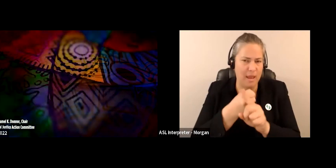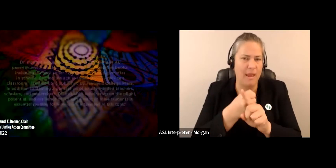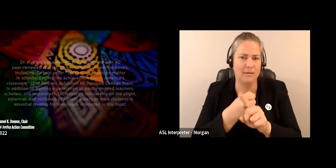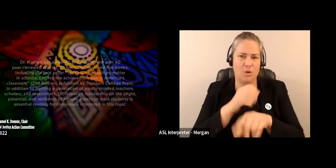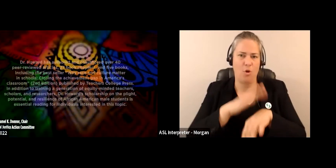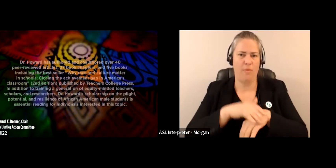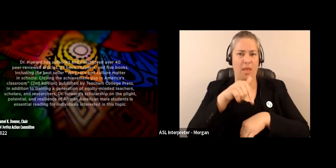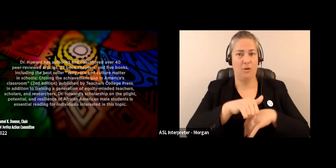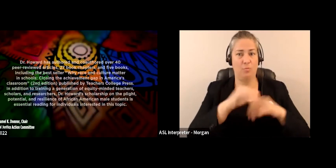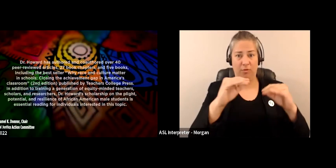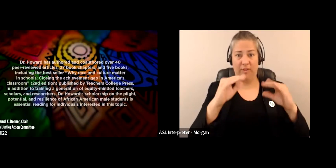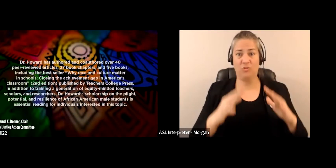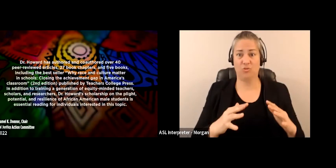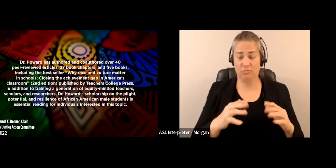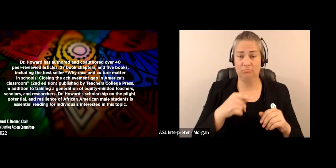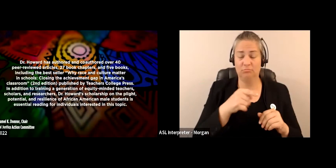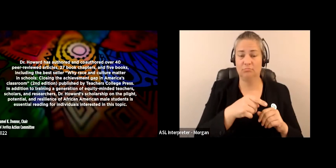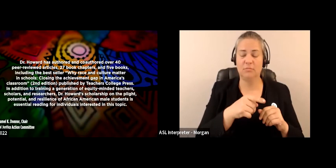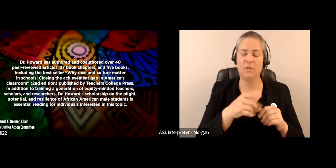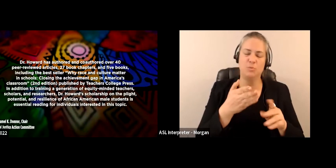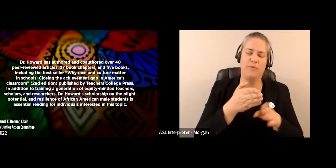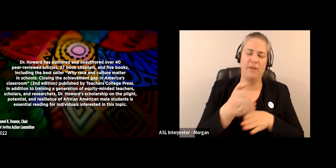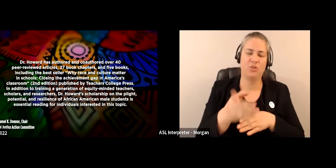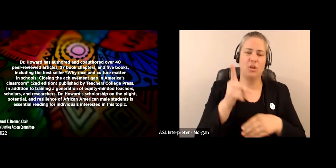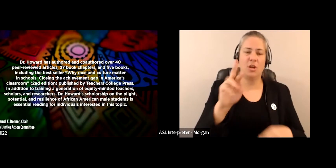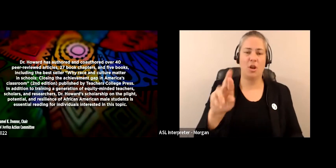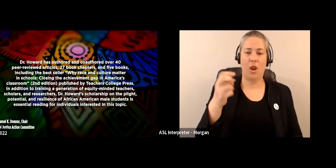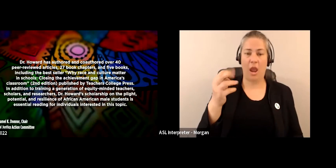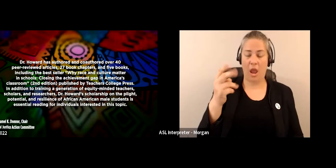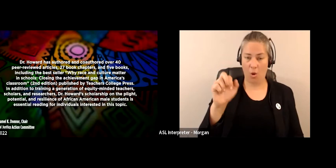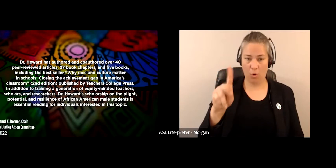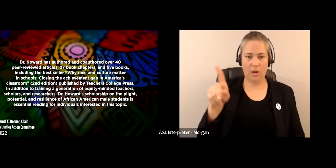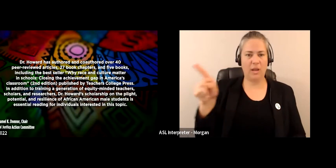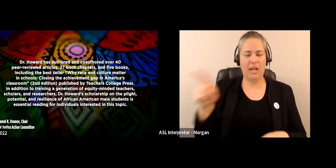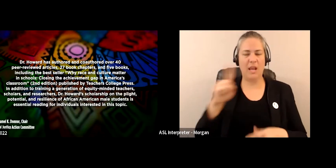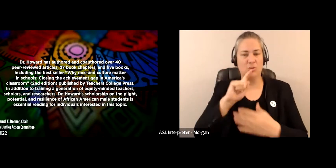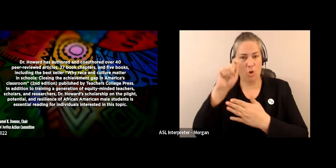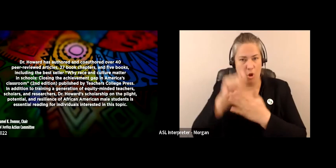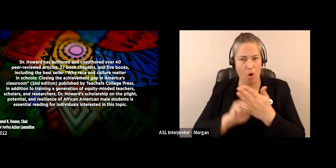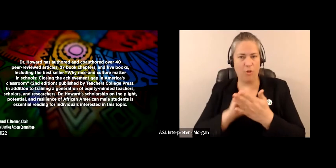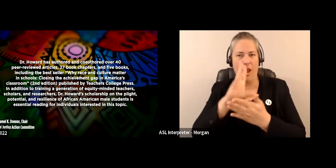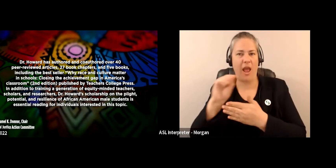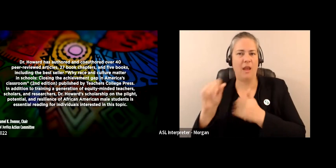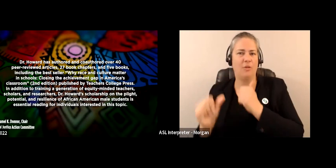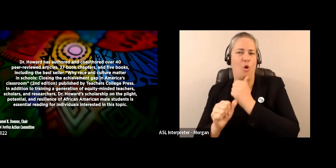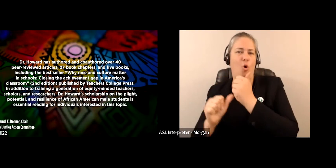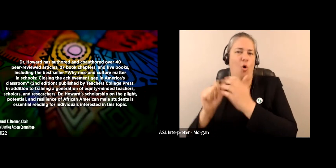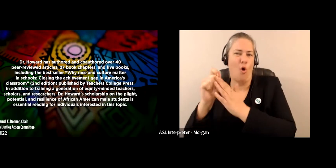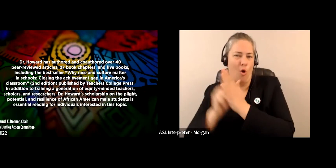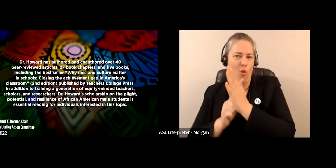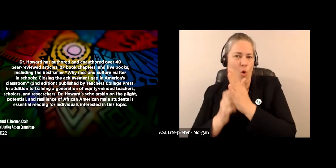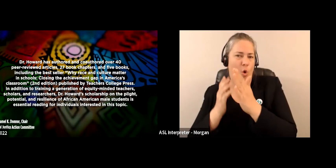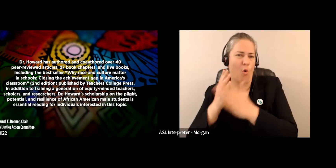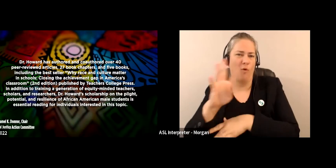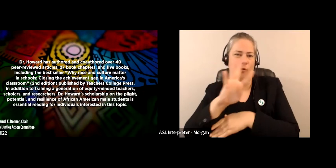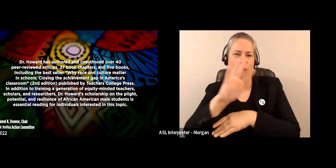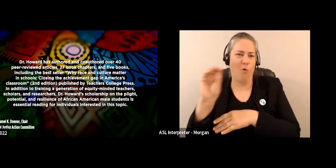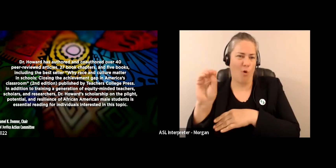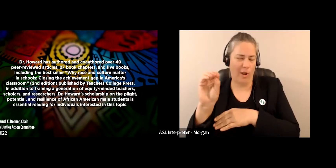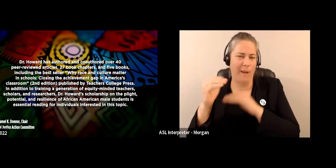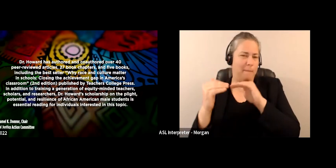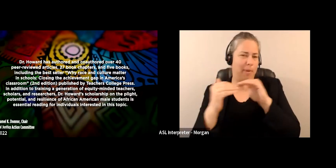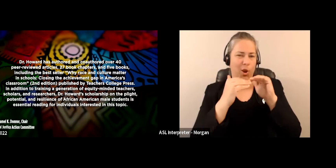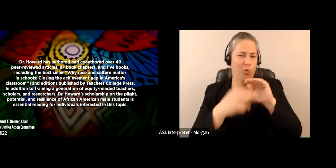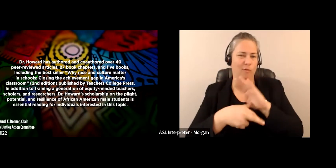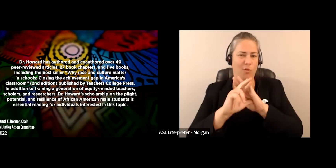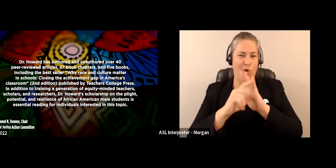profession. Dr. Howard has authored and co-authored over 40 peer-reviewed articles, 27 book